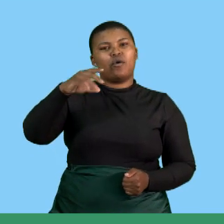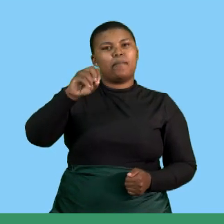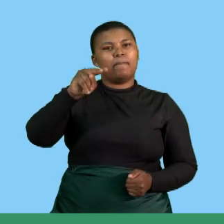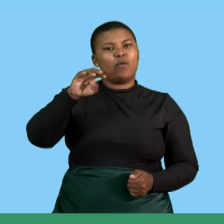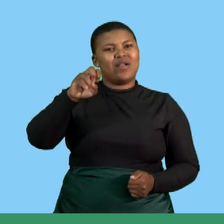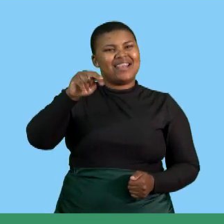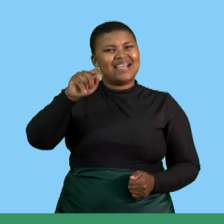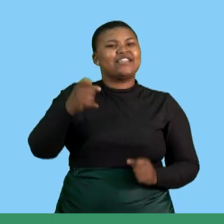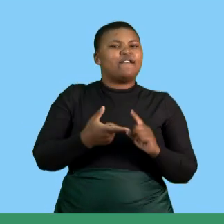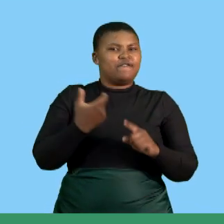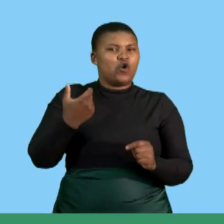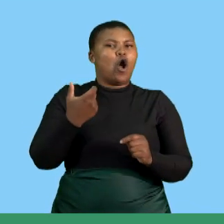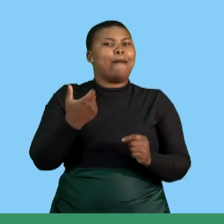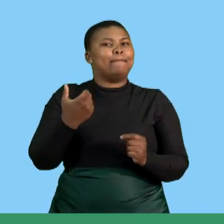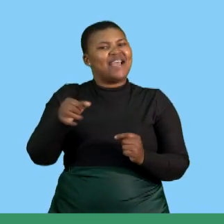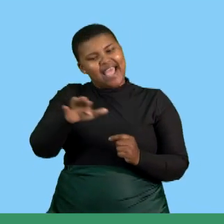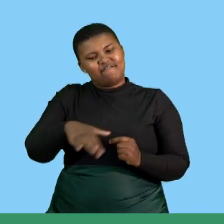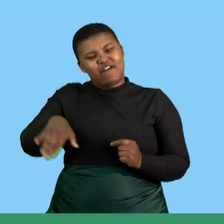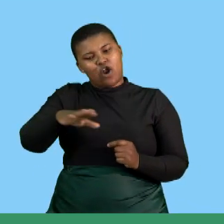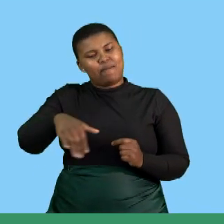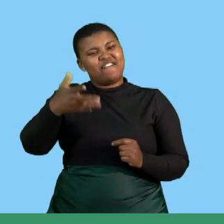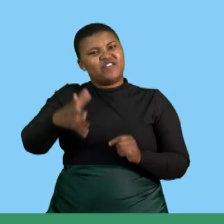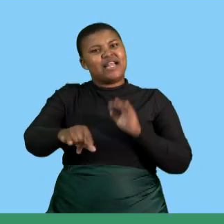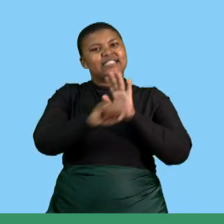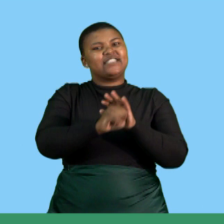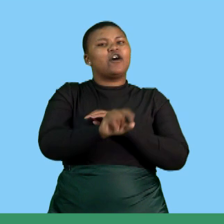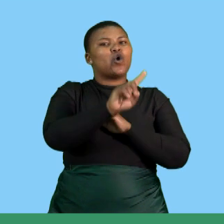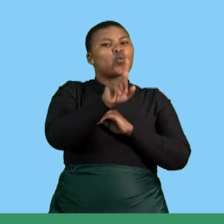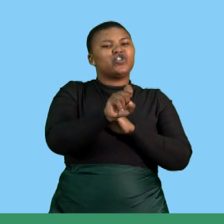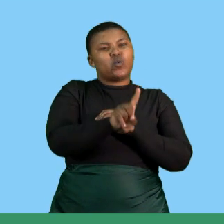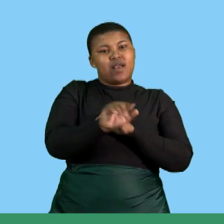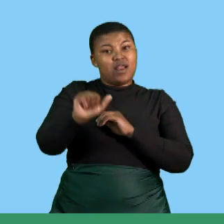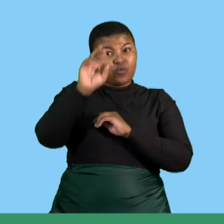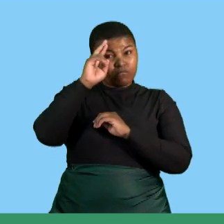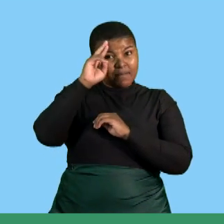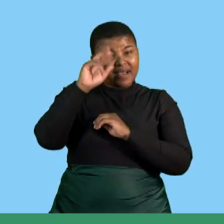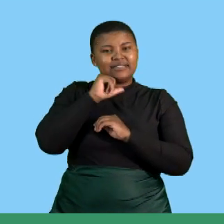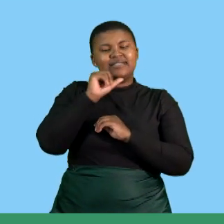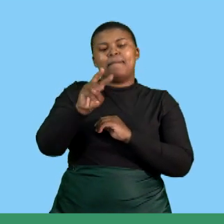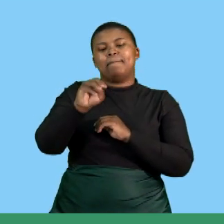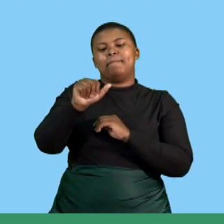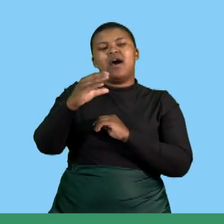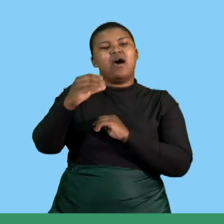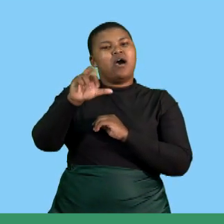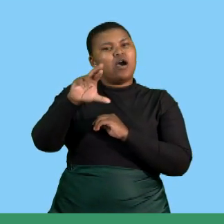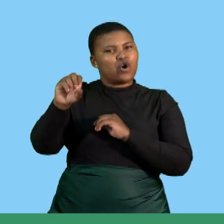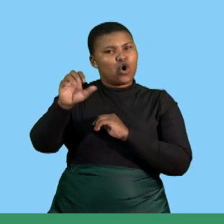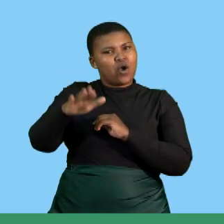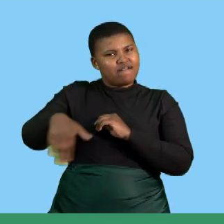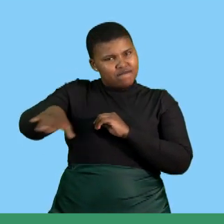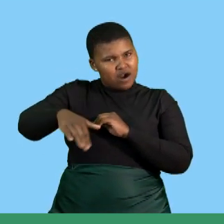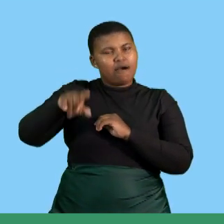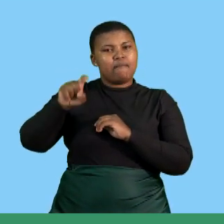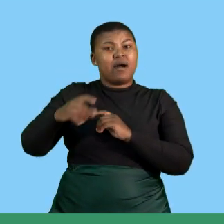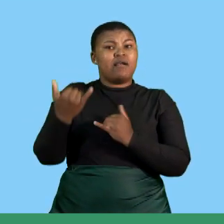environment identified in question 1A. Now, of course, the environment we identified was the macro